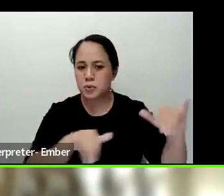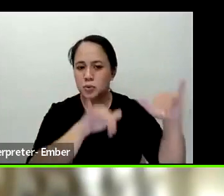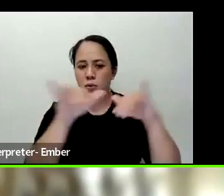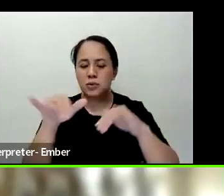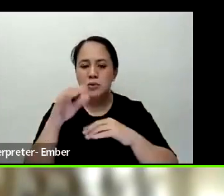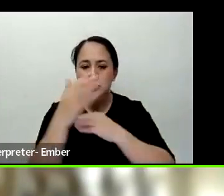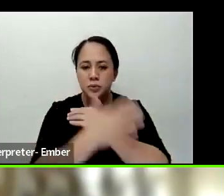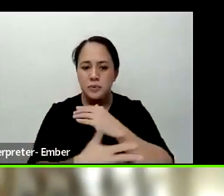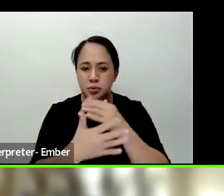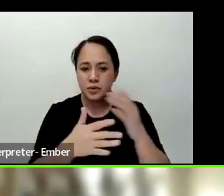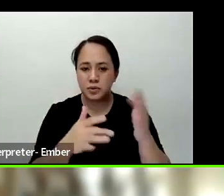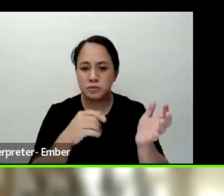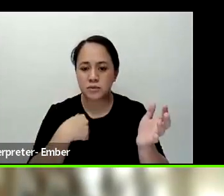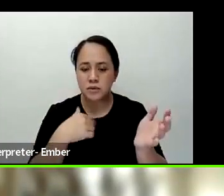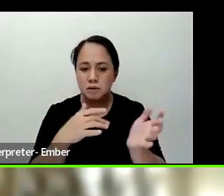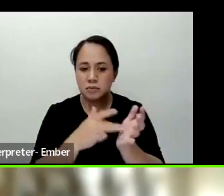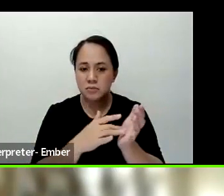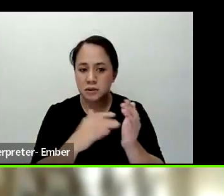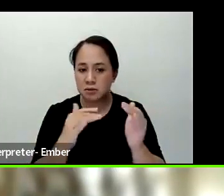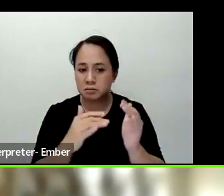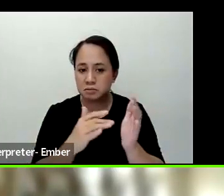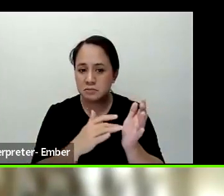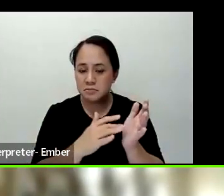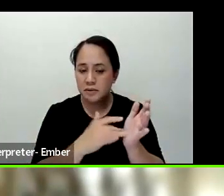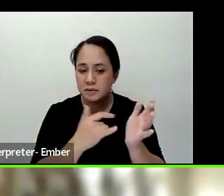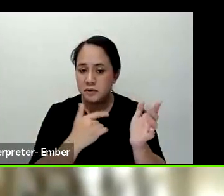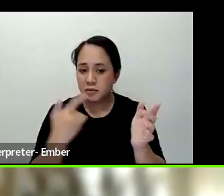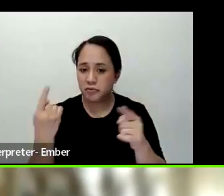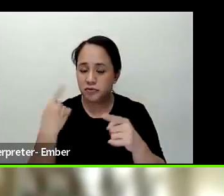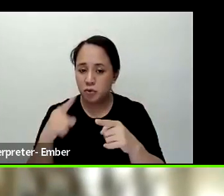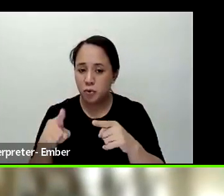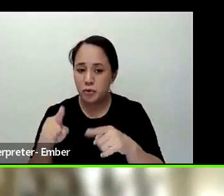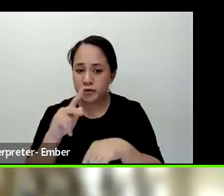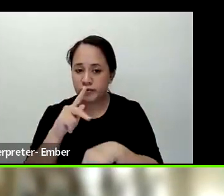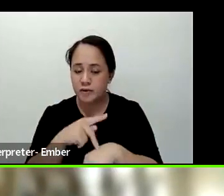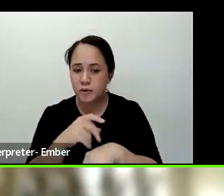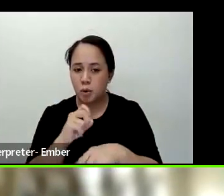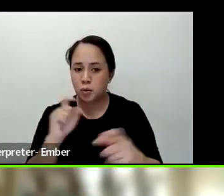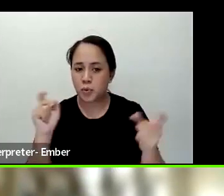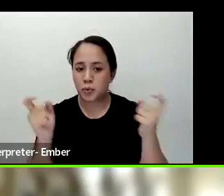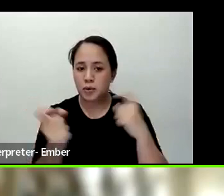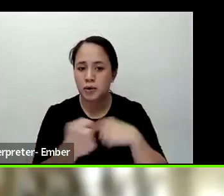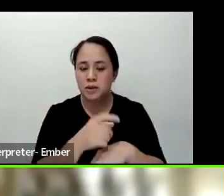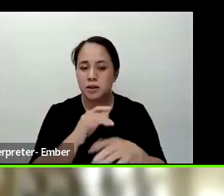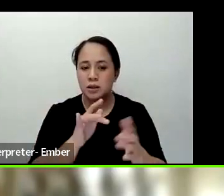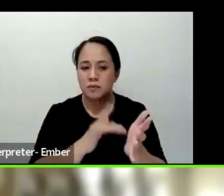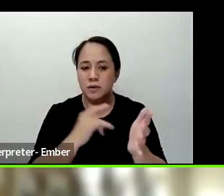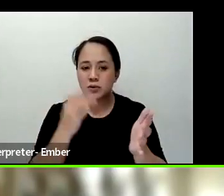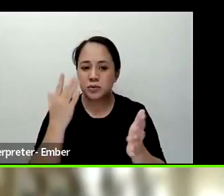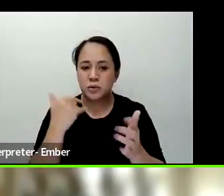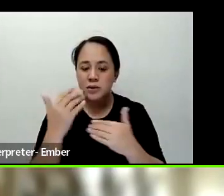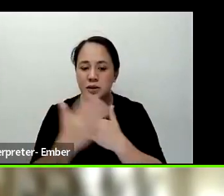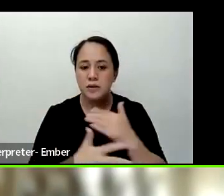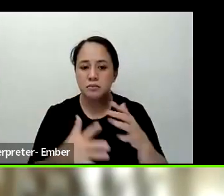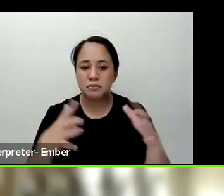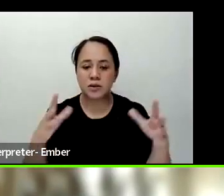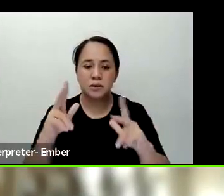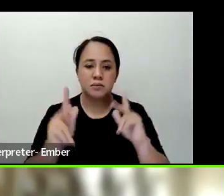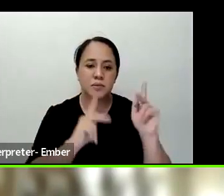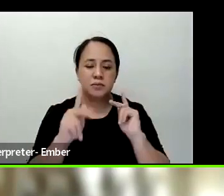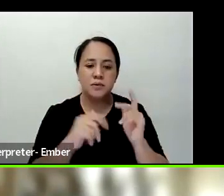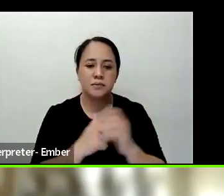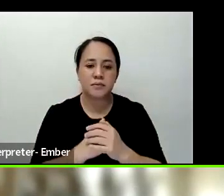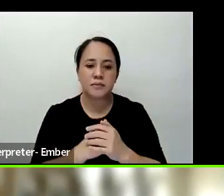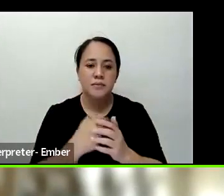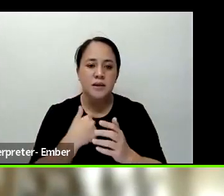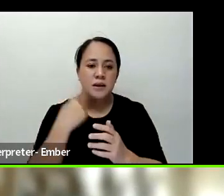this be an advantage or disadvantage to the Philippines? Or how can we convert this into an advantage as a country with large population? I think